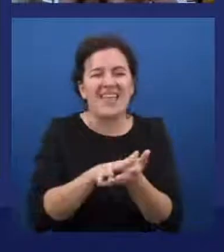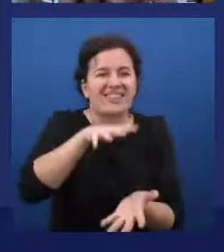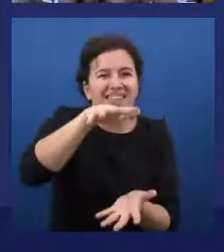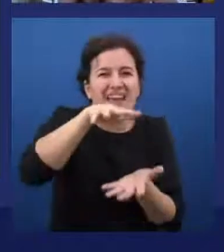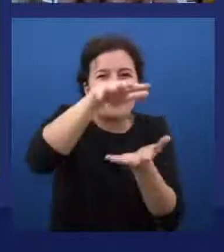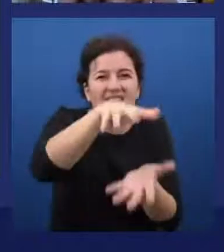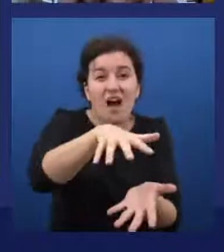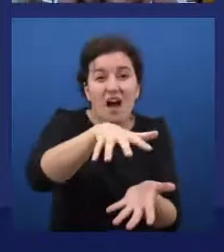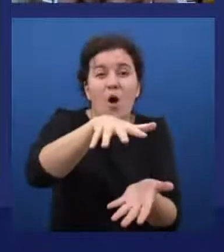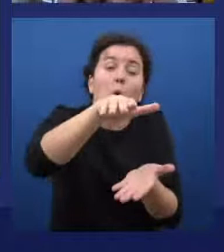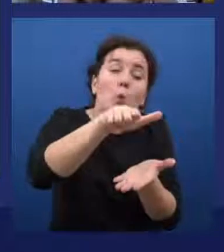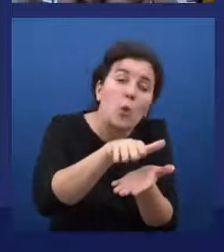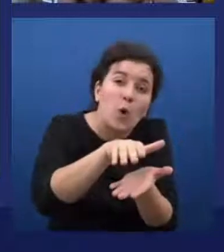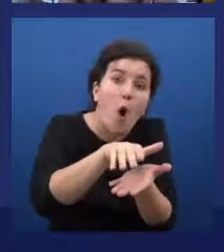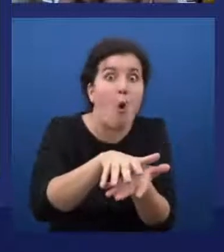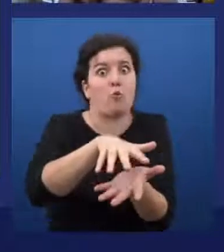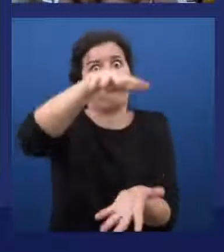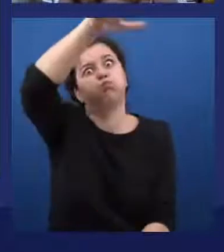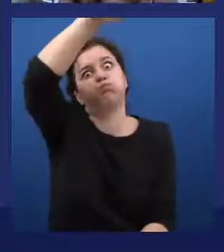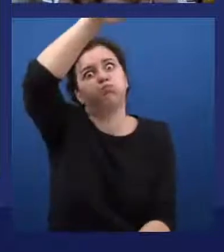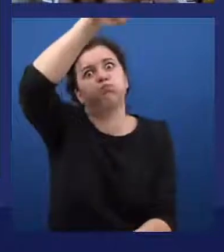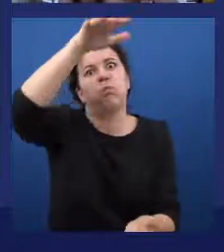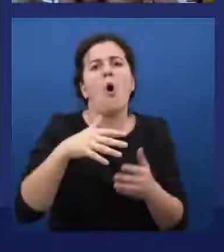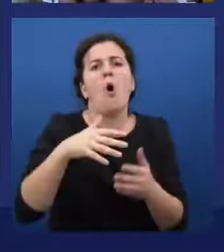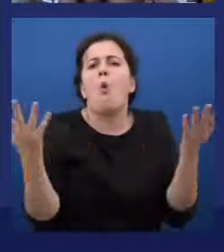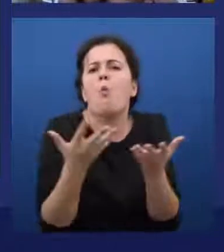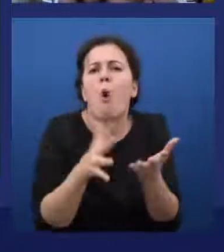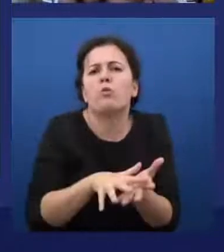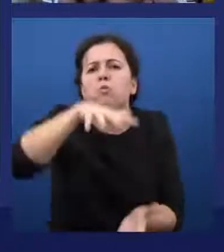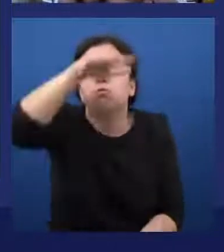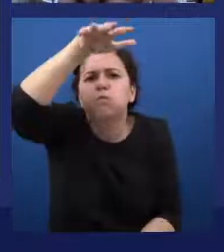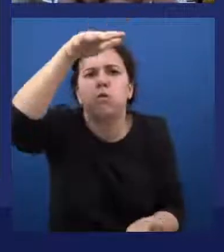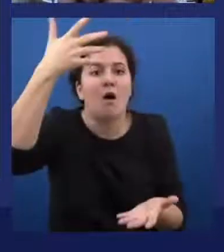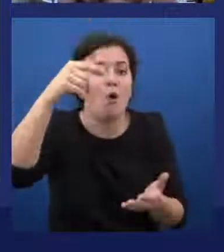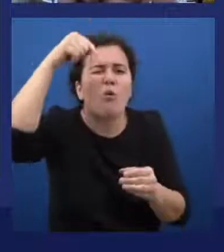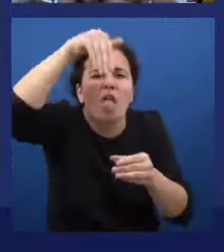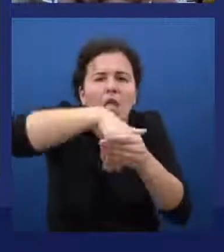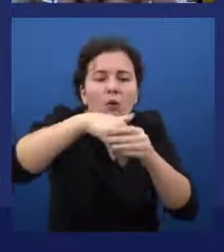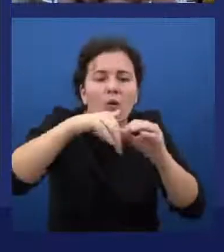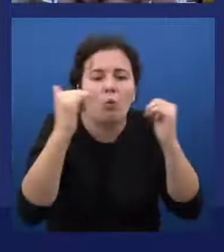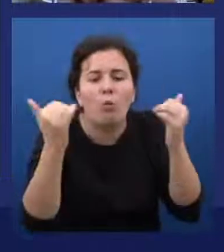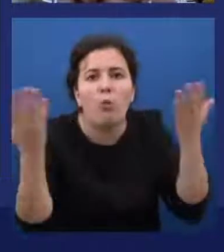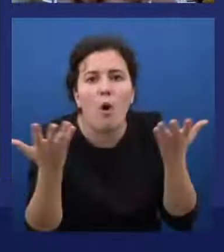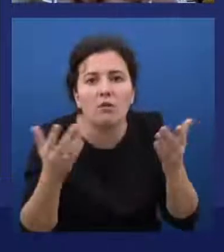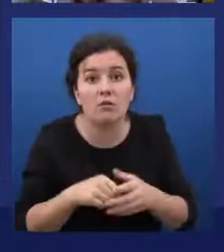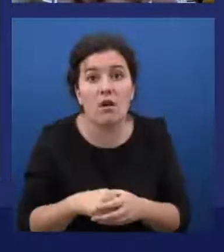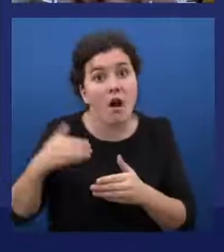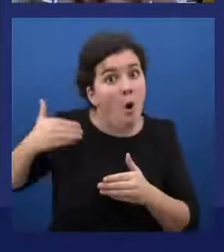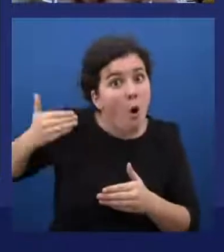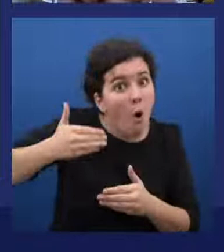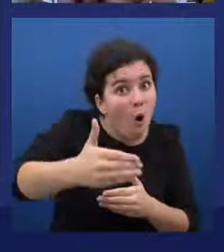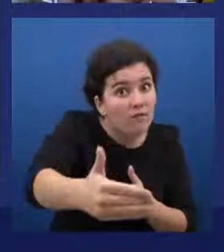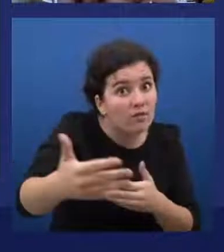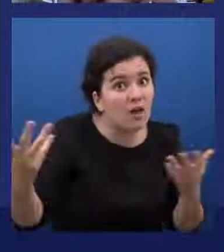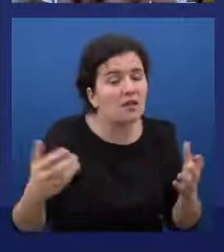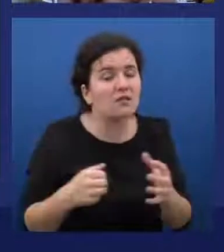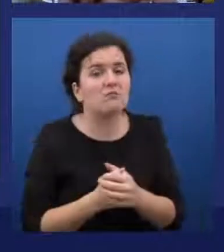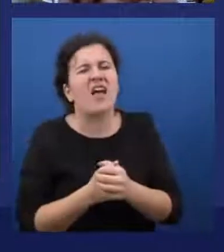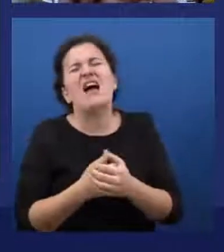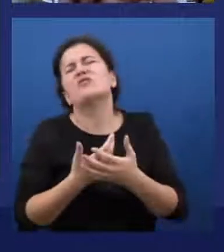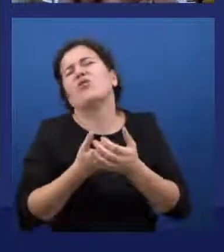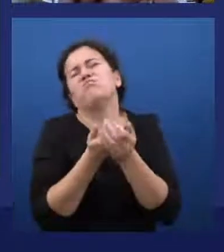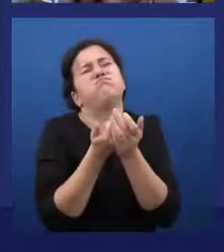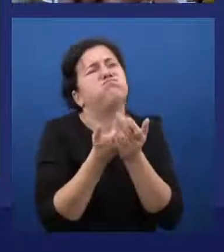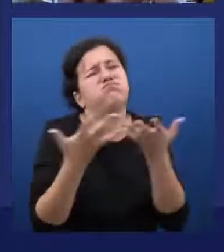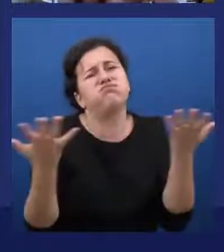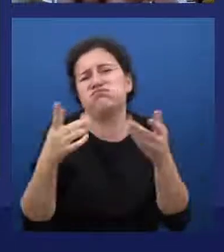data, how often you use it. So it will vary depending on